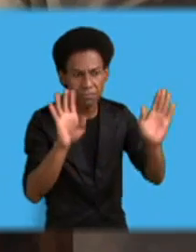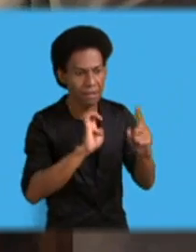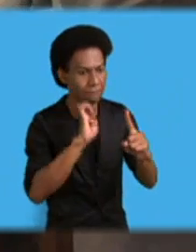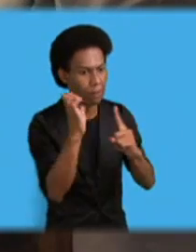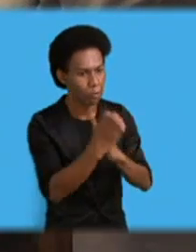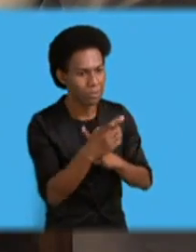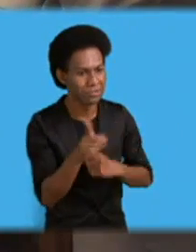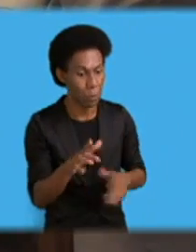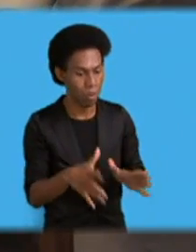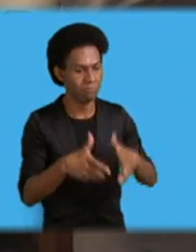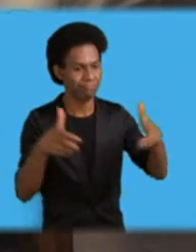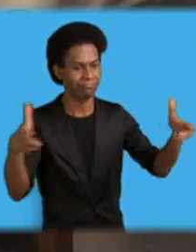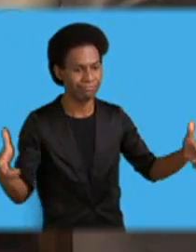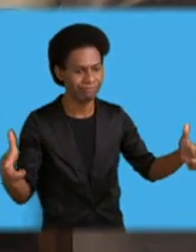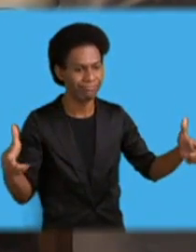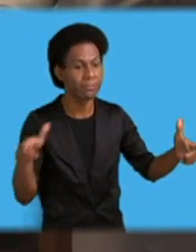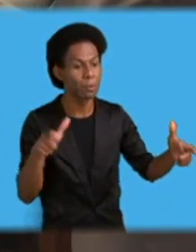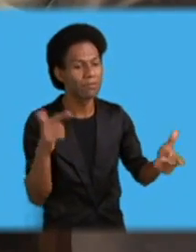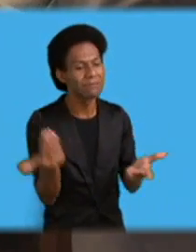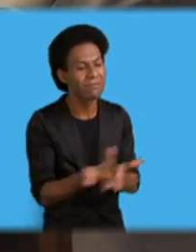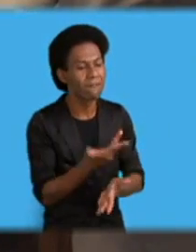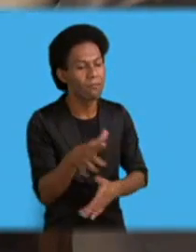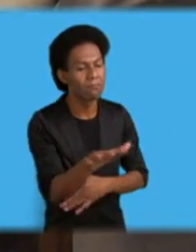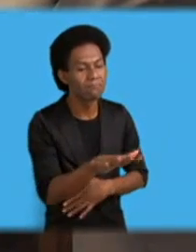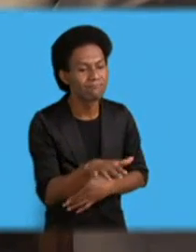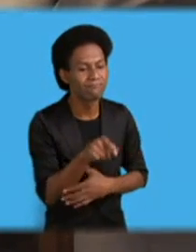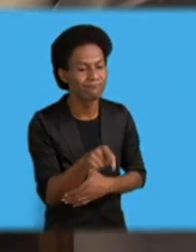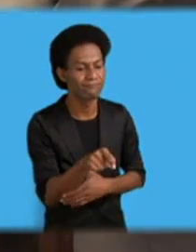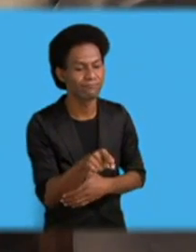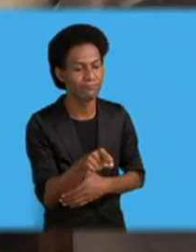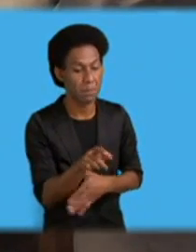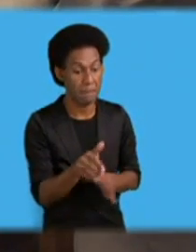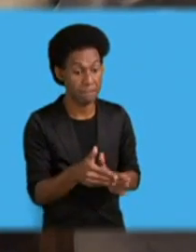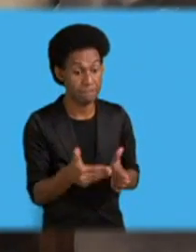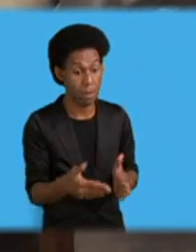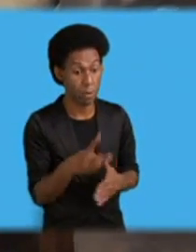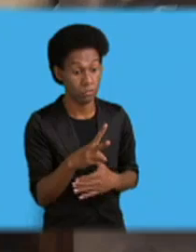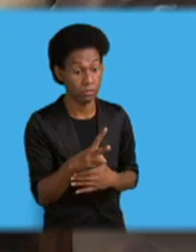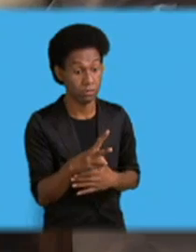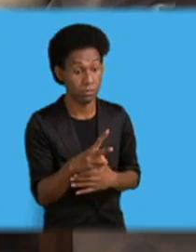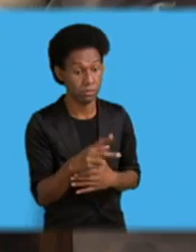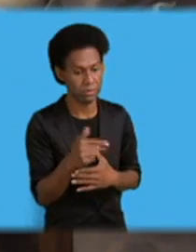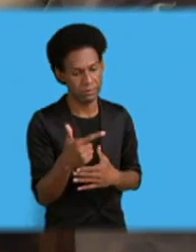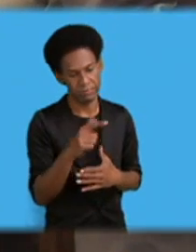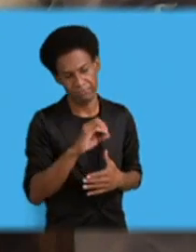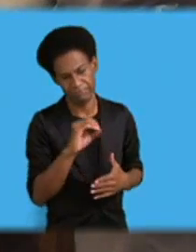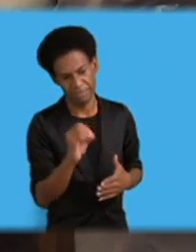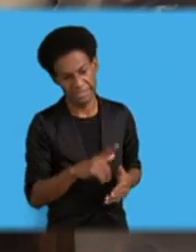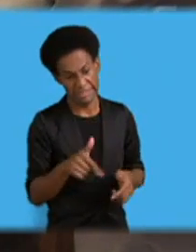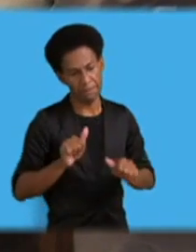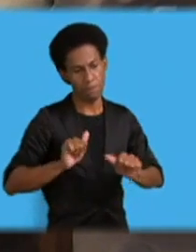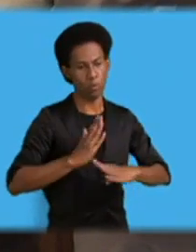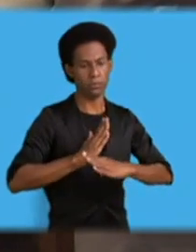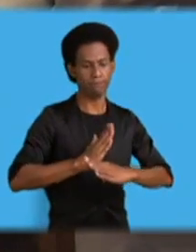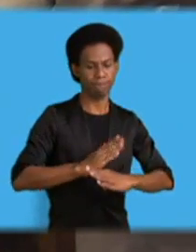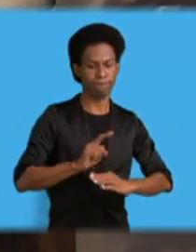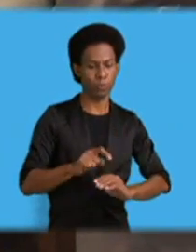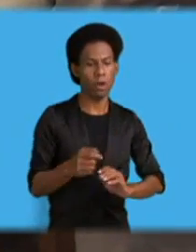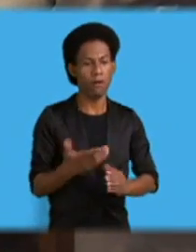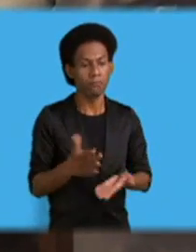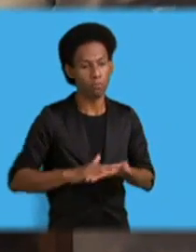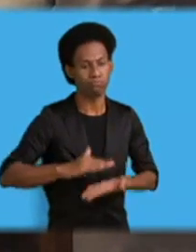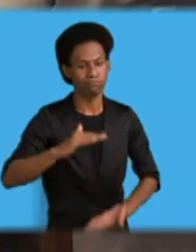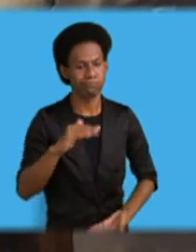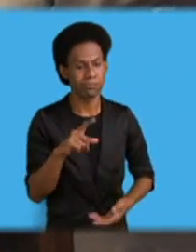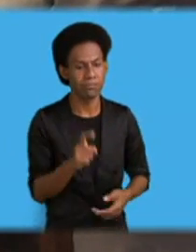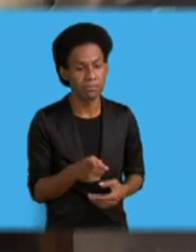conservation areas from the current 2.7% that is under long-term protection to around 17% of the total forest